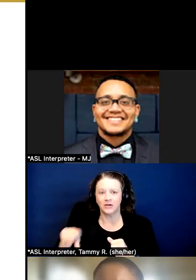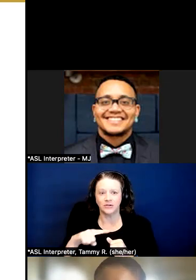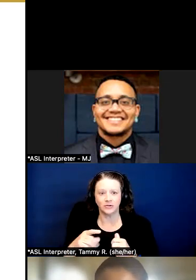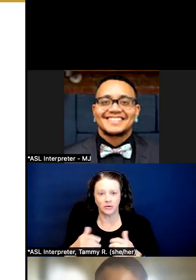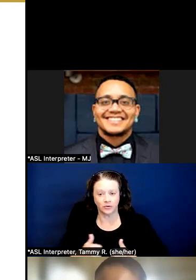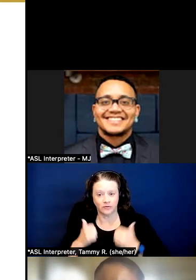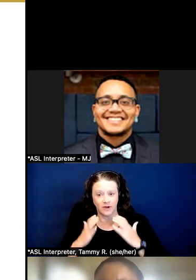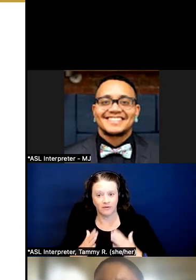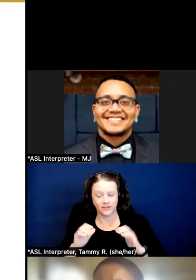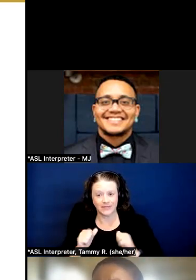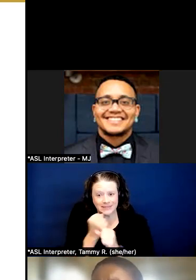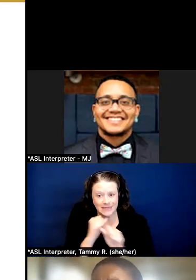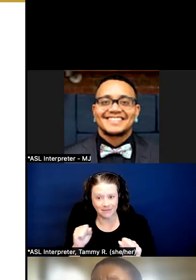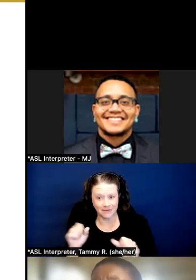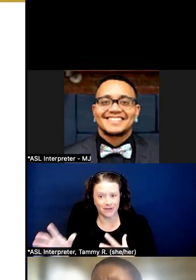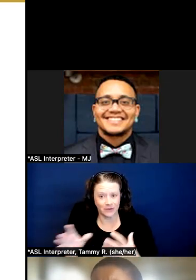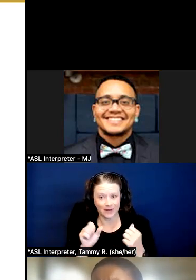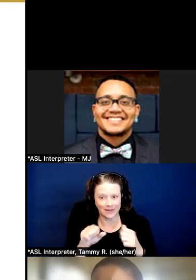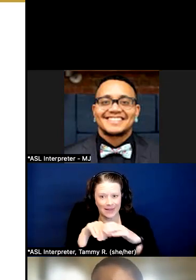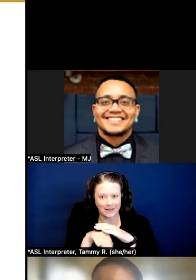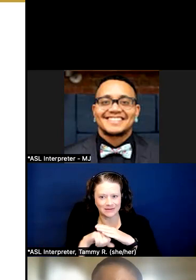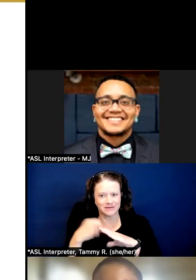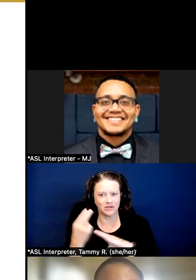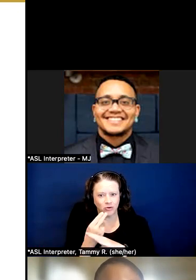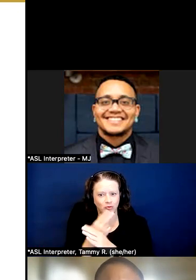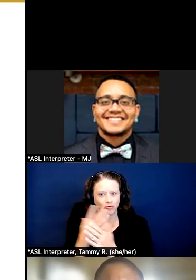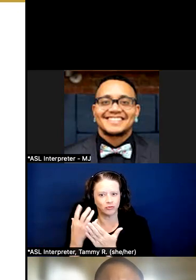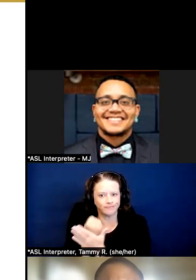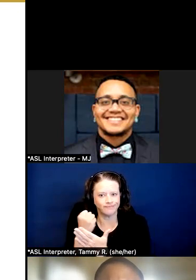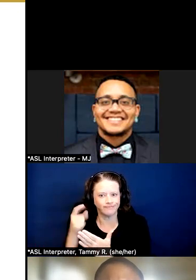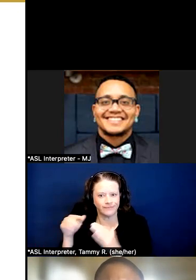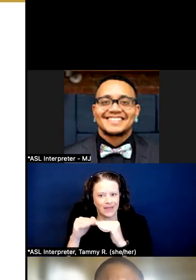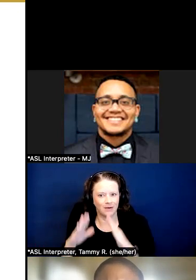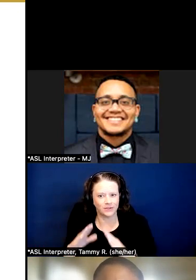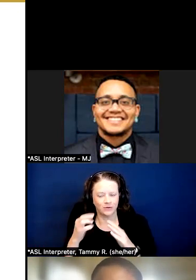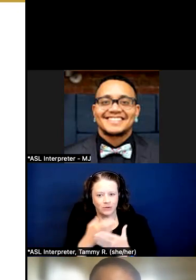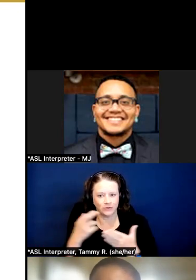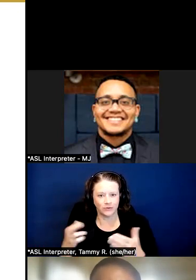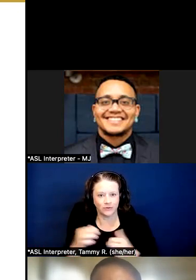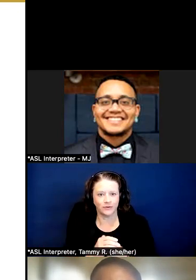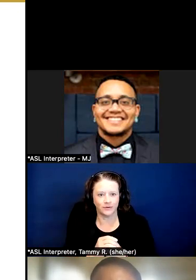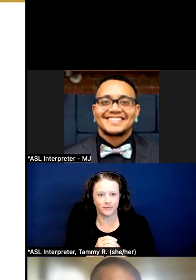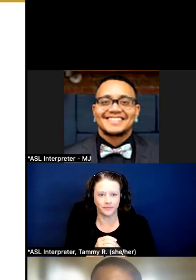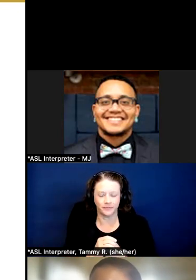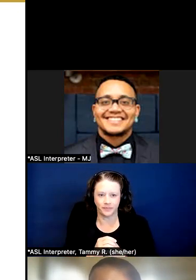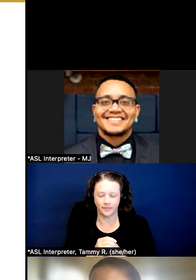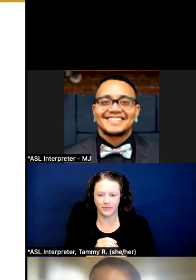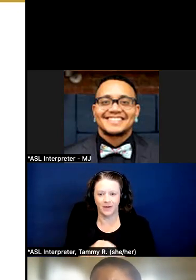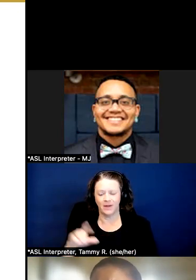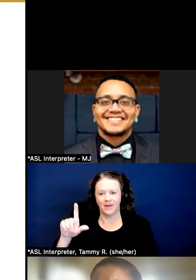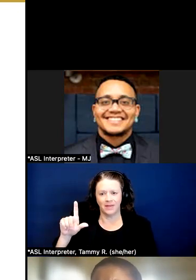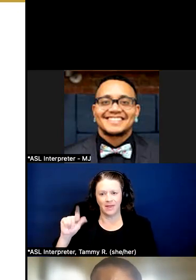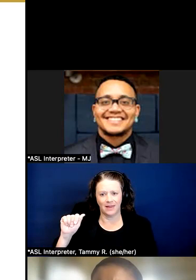quickly access and utilize housing resources. And some evidence from the Los